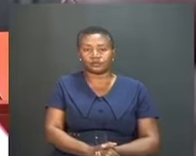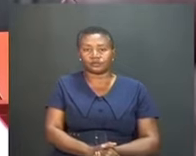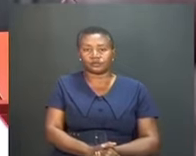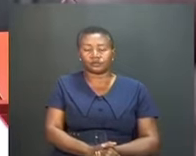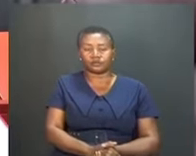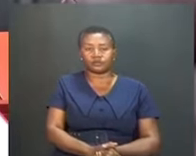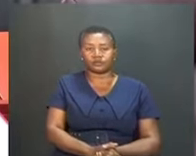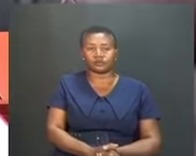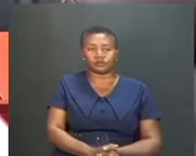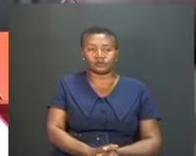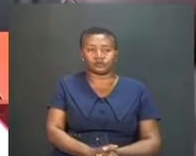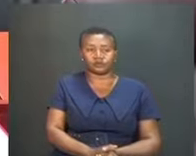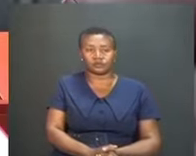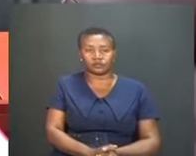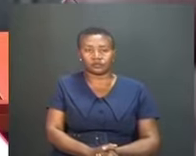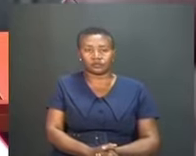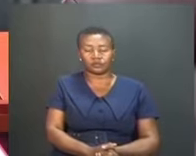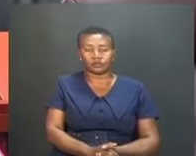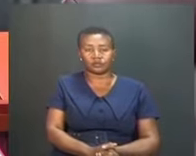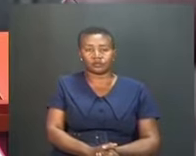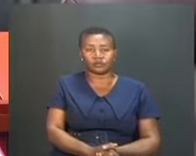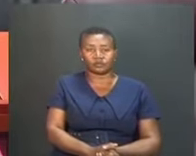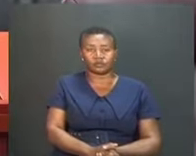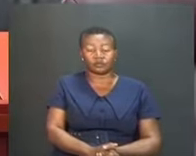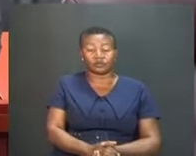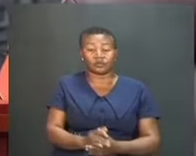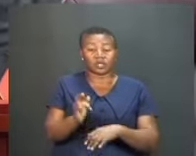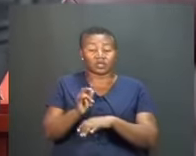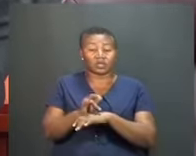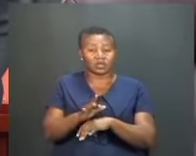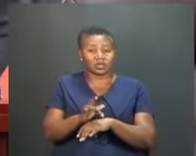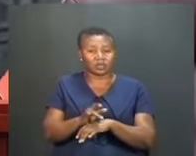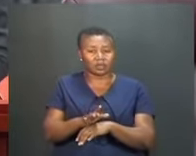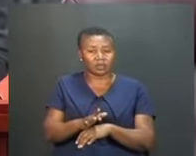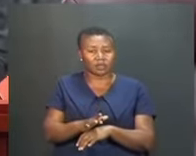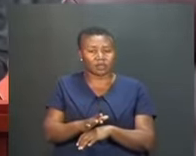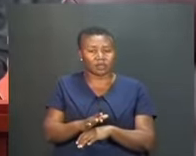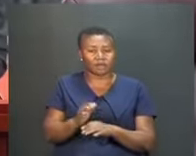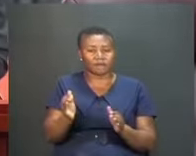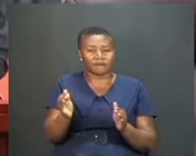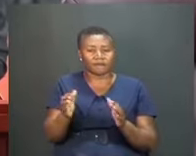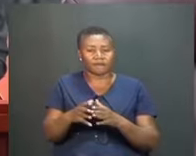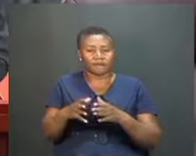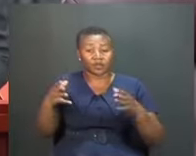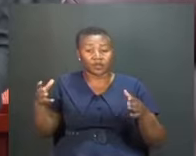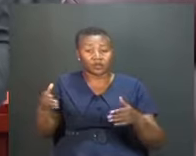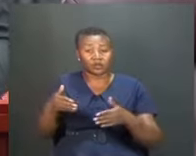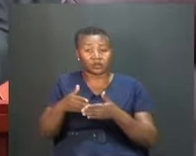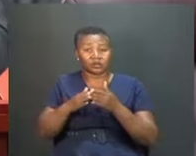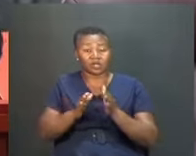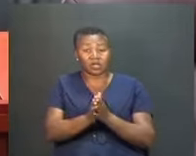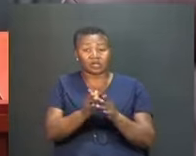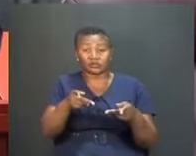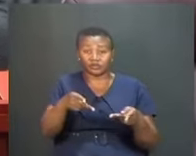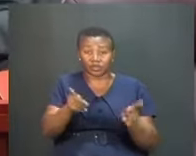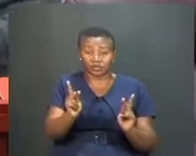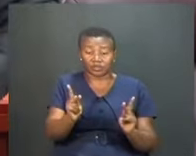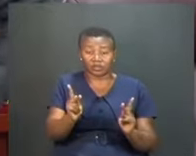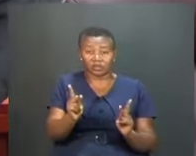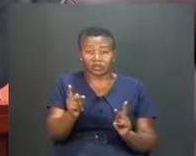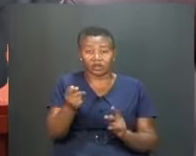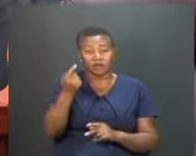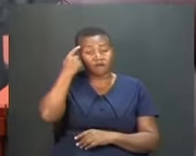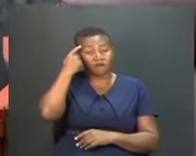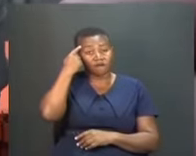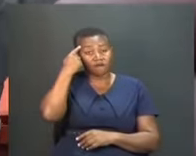Speaker, a while ago, the majority leader sought your leave for